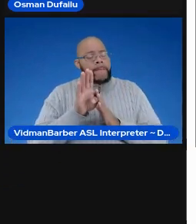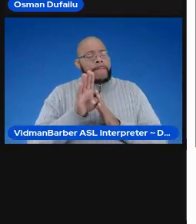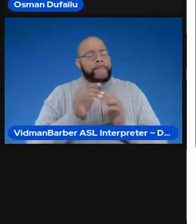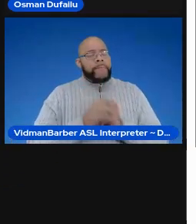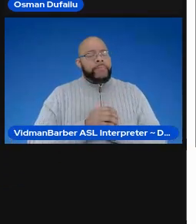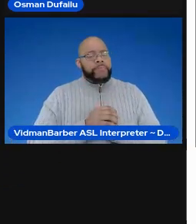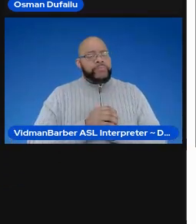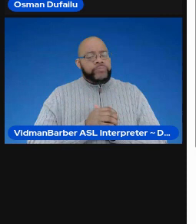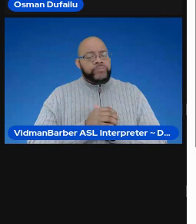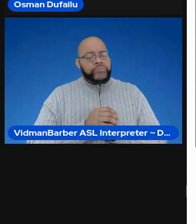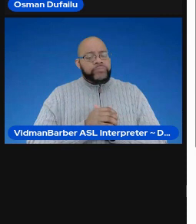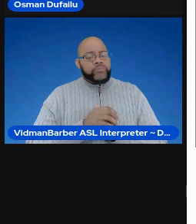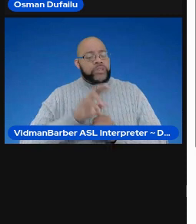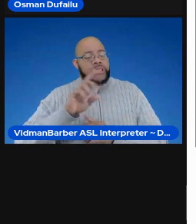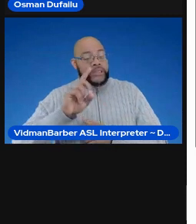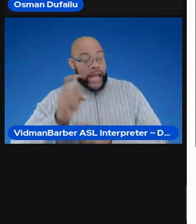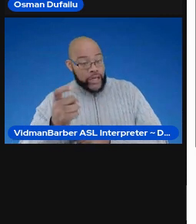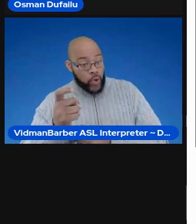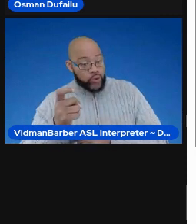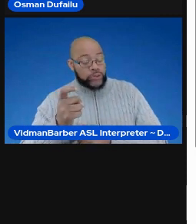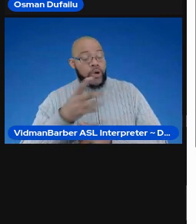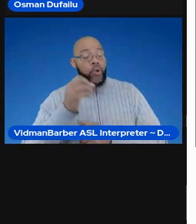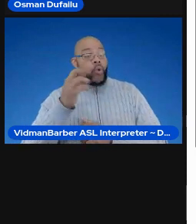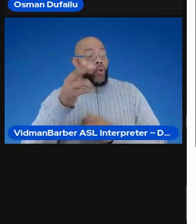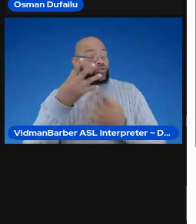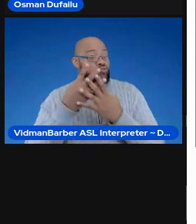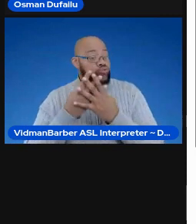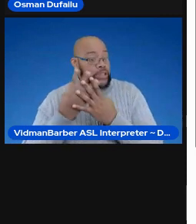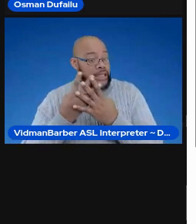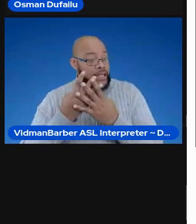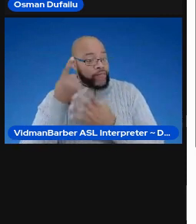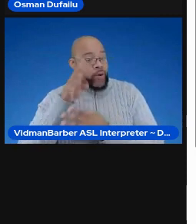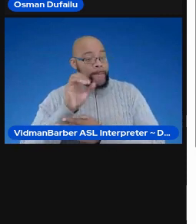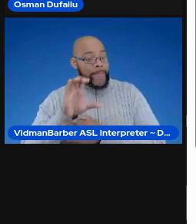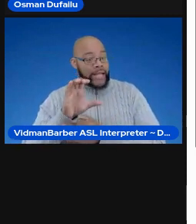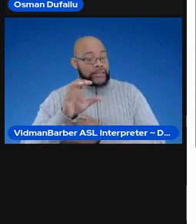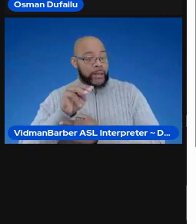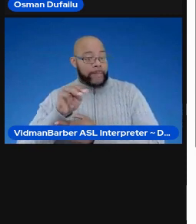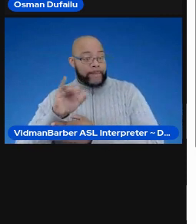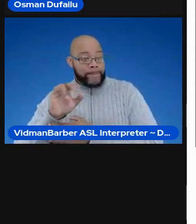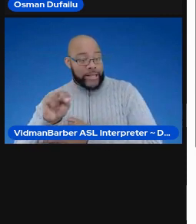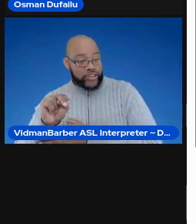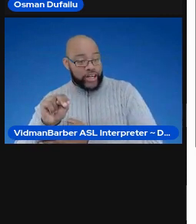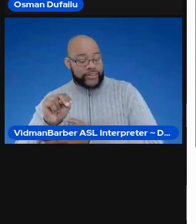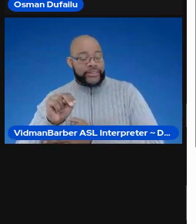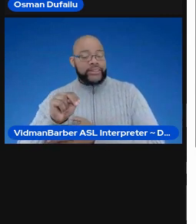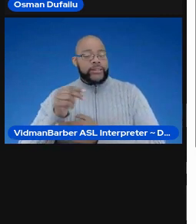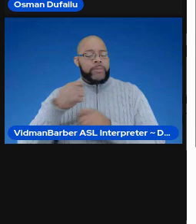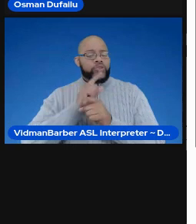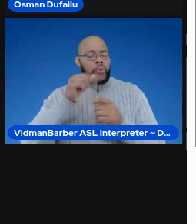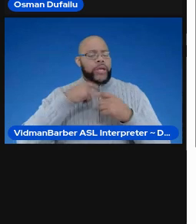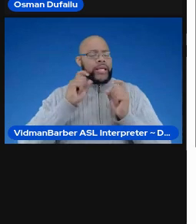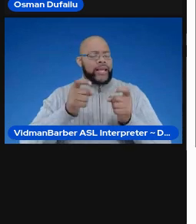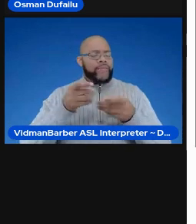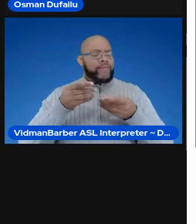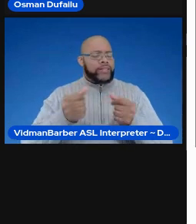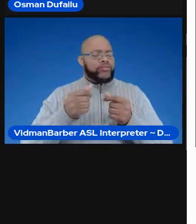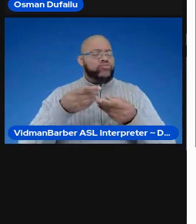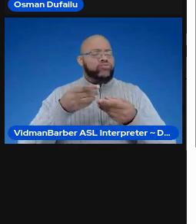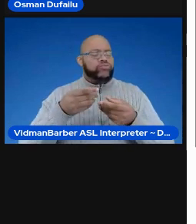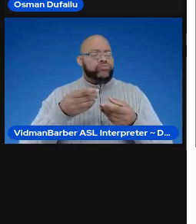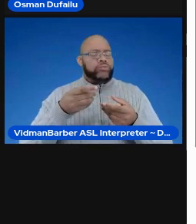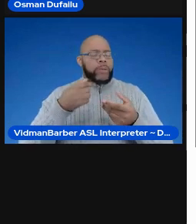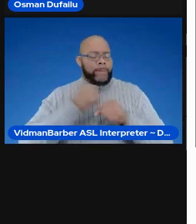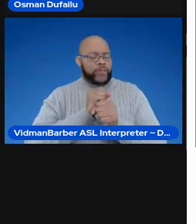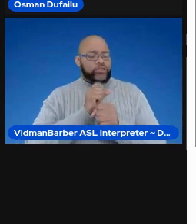could help us diagnose or screen for bacterial meningitis to ensure effective treatment and to avoid